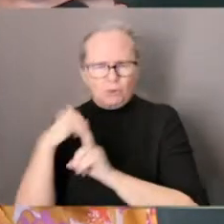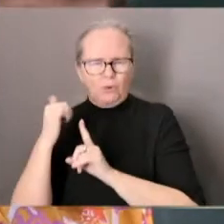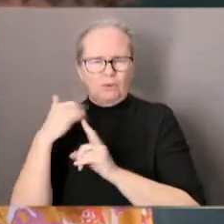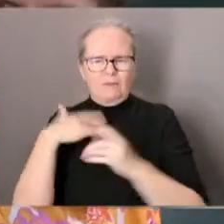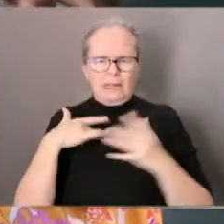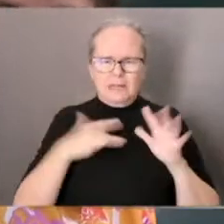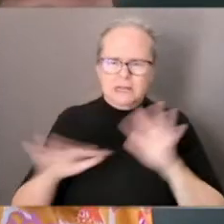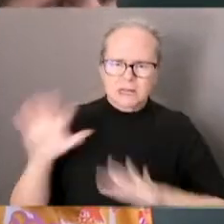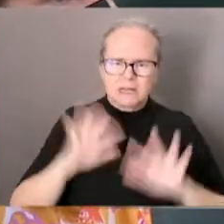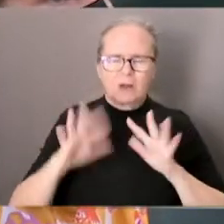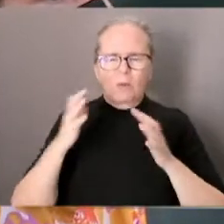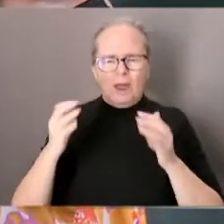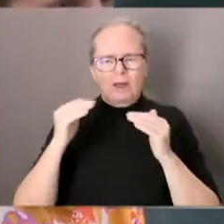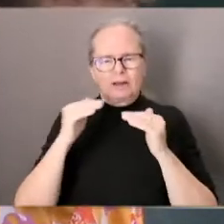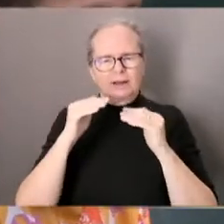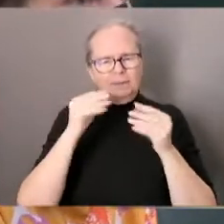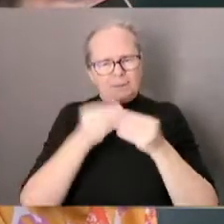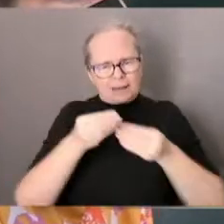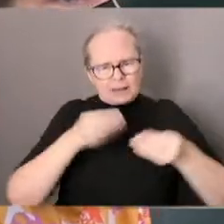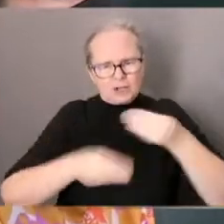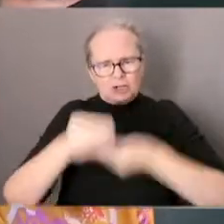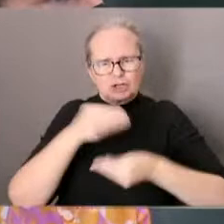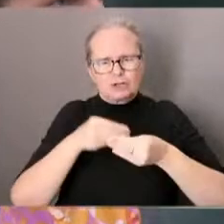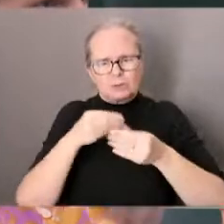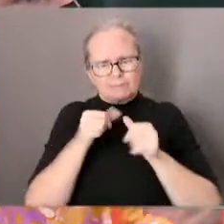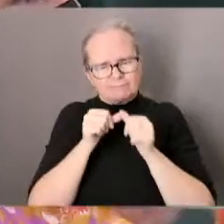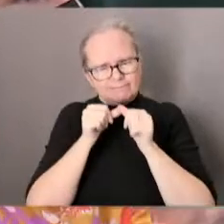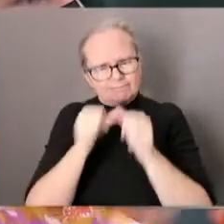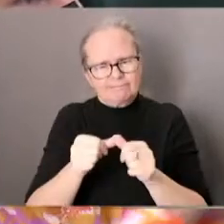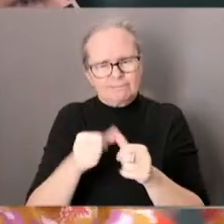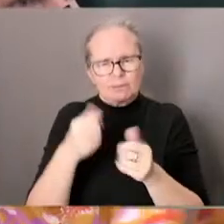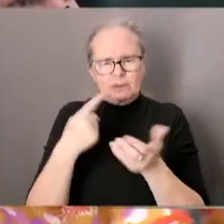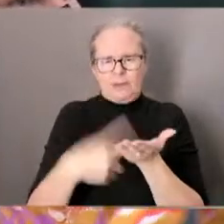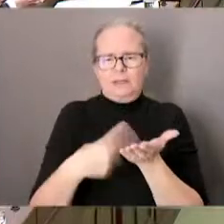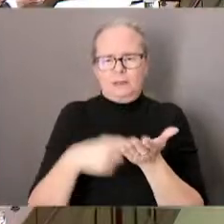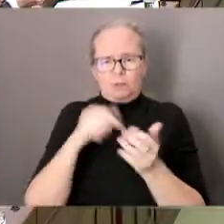with Chinese albertans as we work together to build a better future yeah